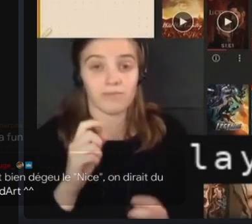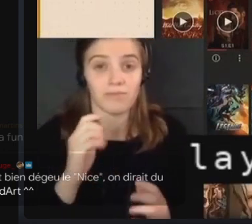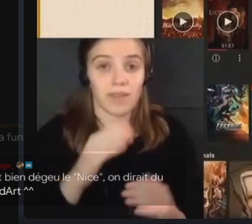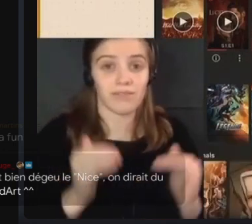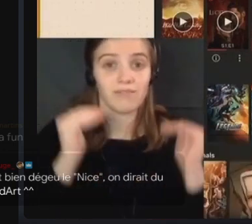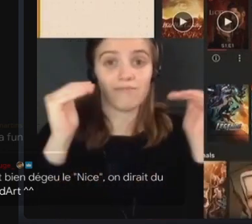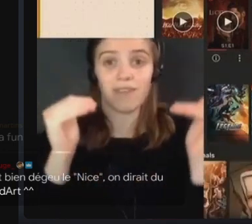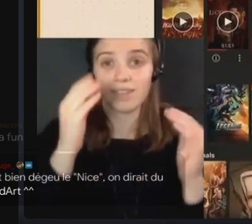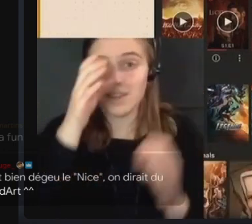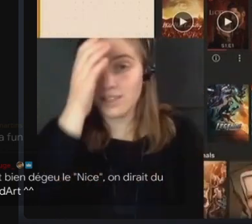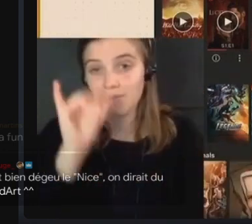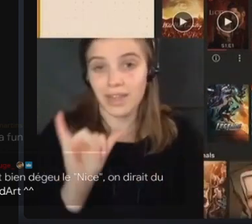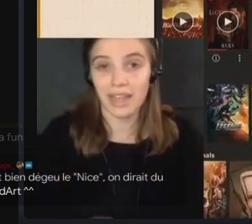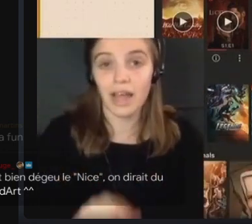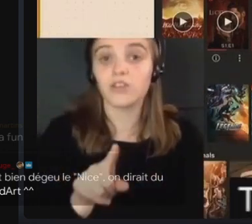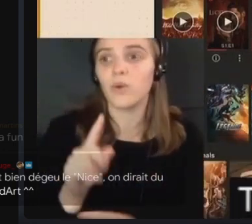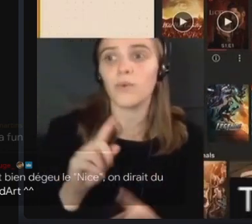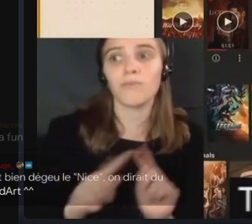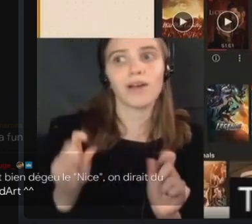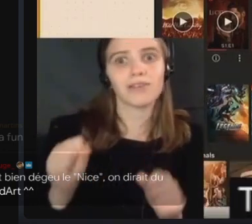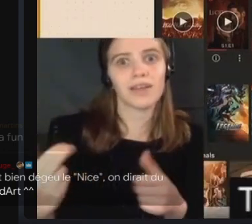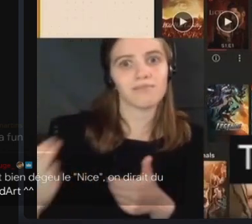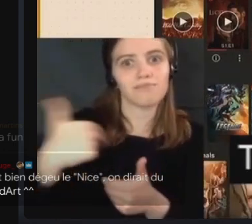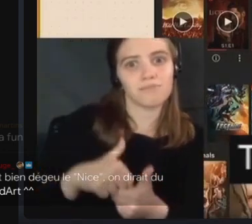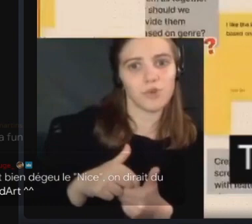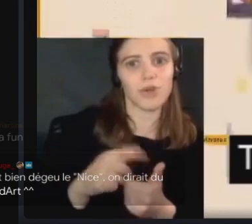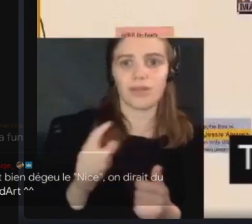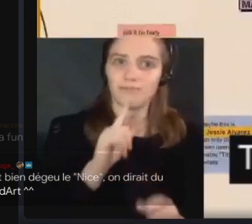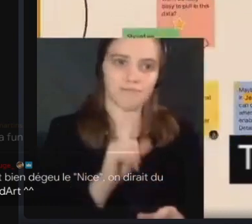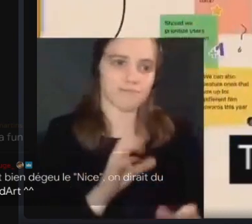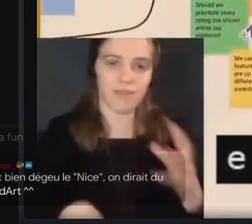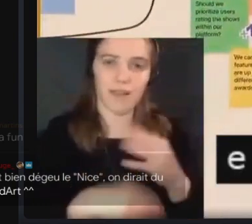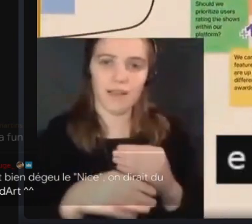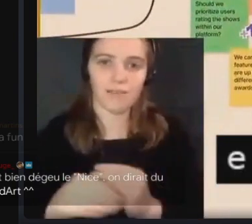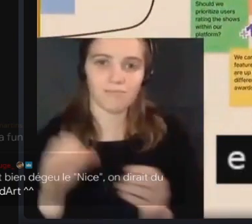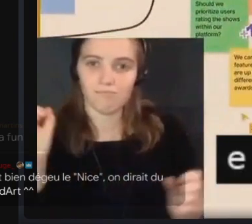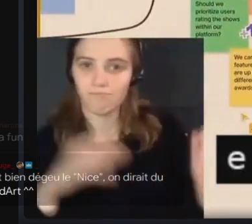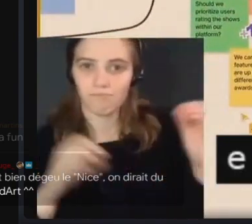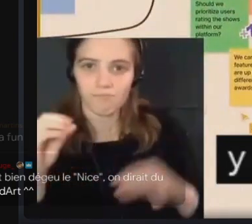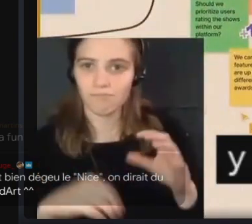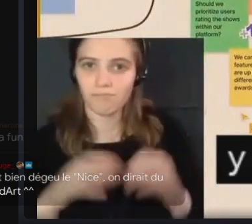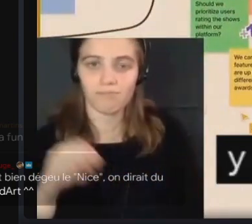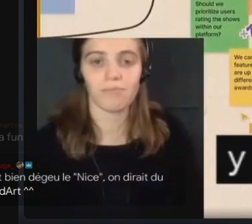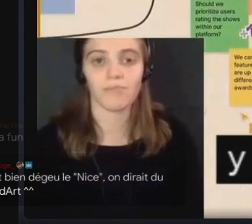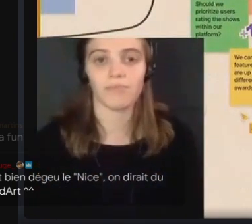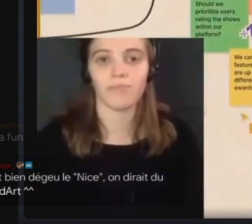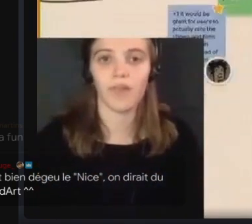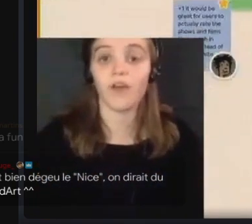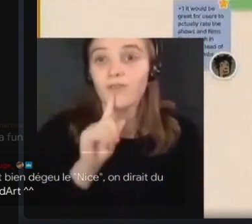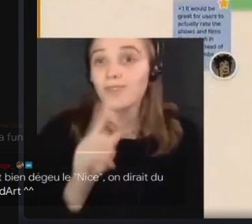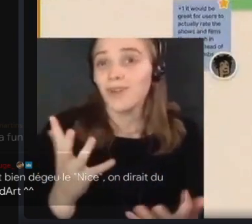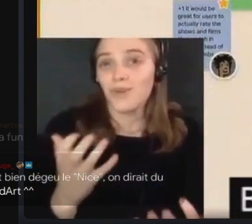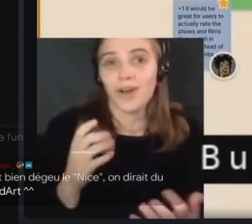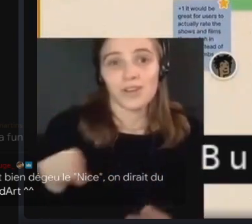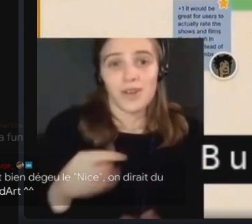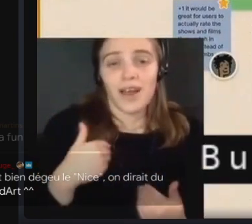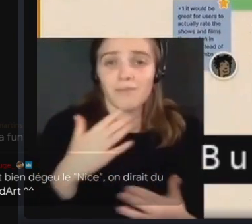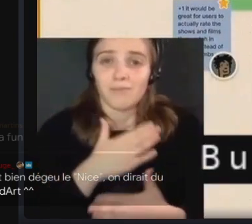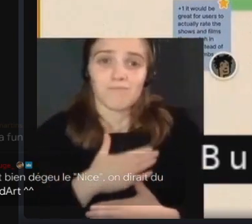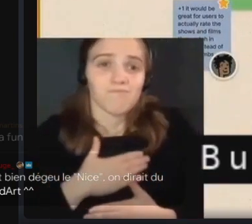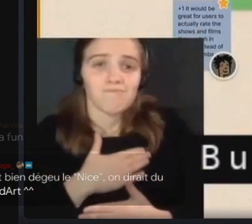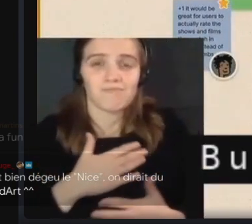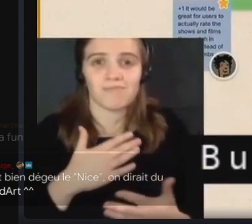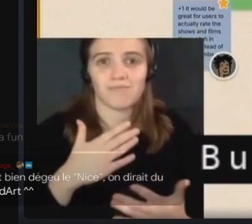ideate with you in FigJam and get to that flow state. Bah, c'est cool. But Ils réutilisent leur techno, c'est propre. Your work with FigJam. So we've leveraged the